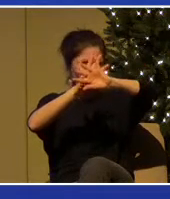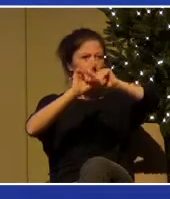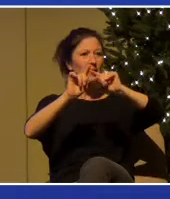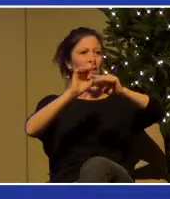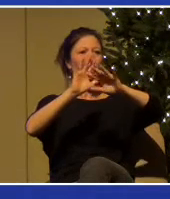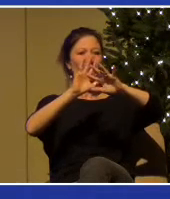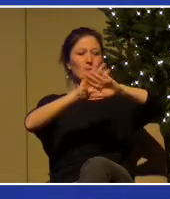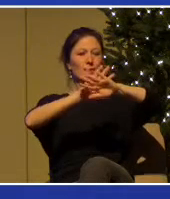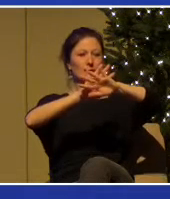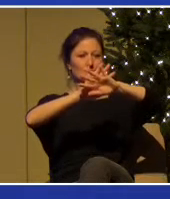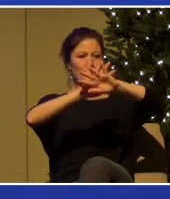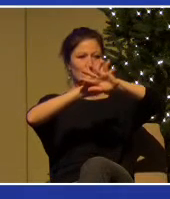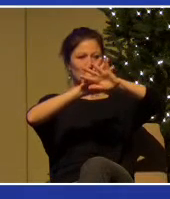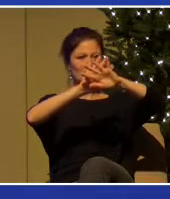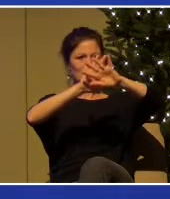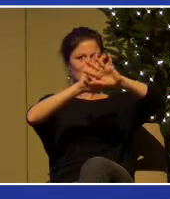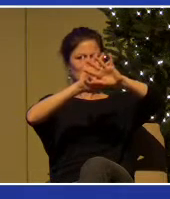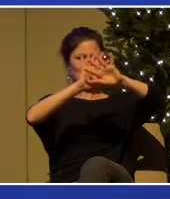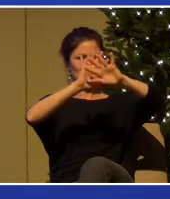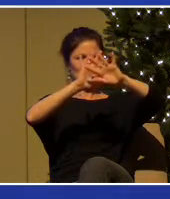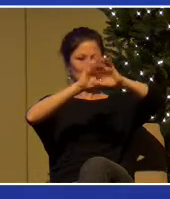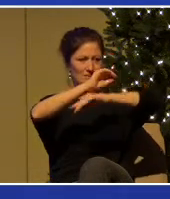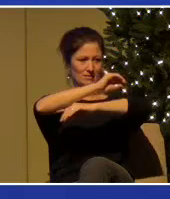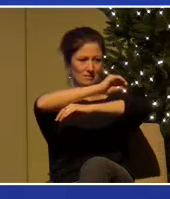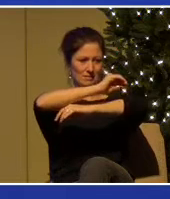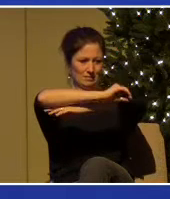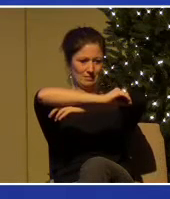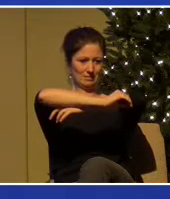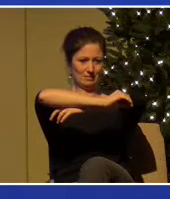thin a bit.